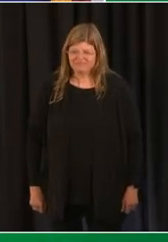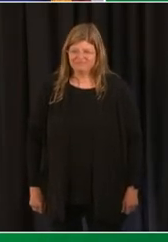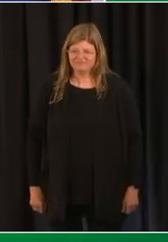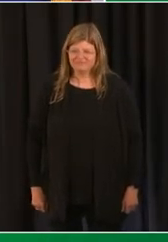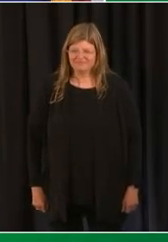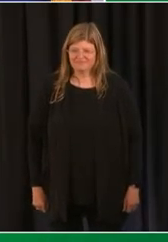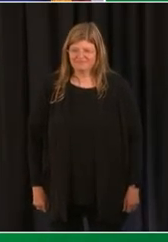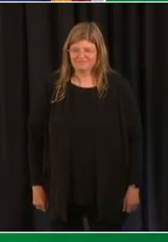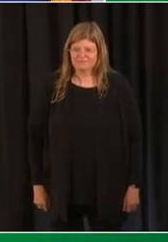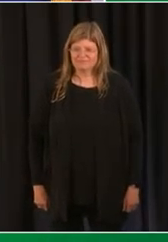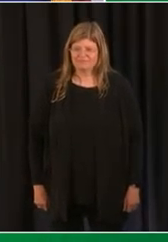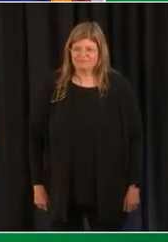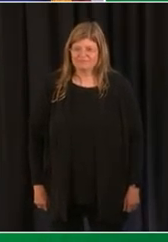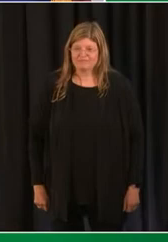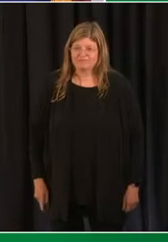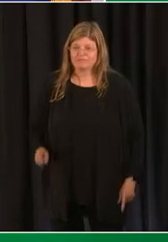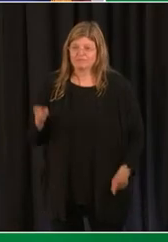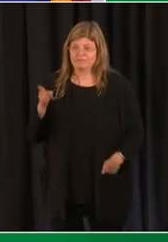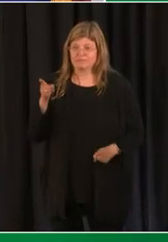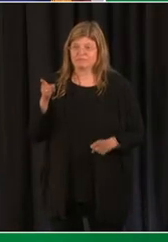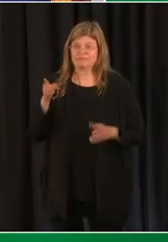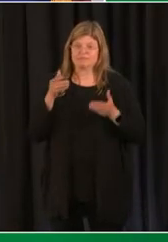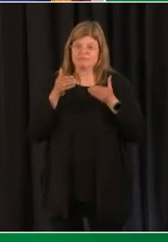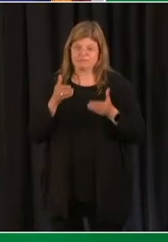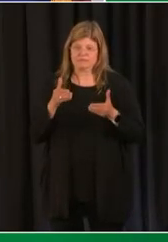do is you got to pre-register at